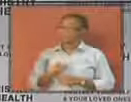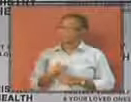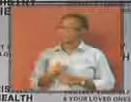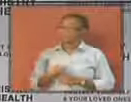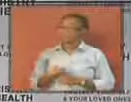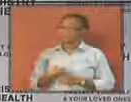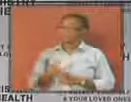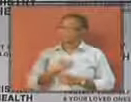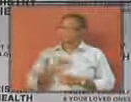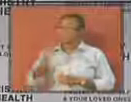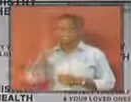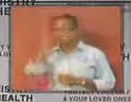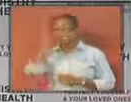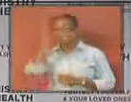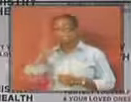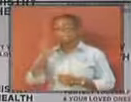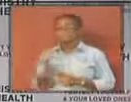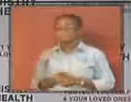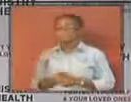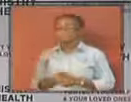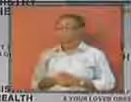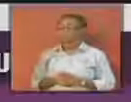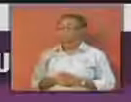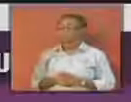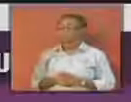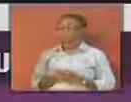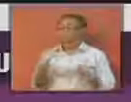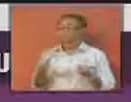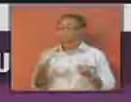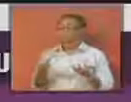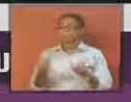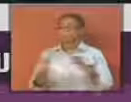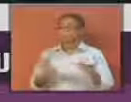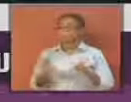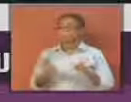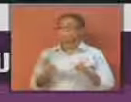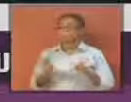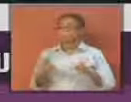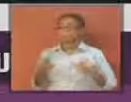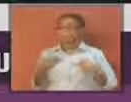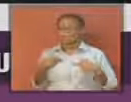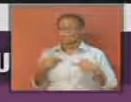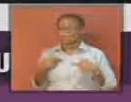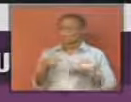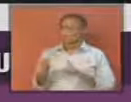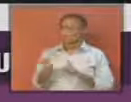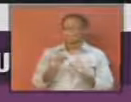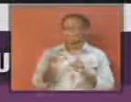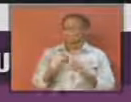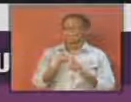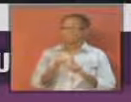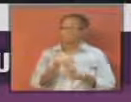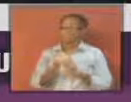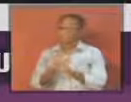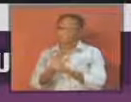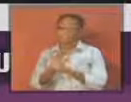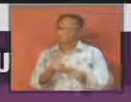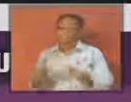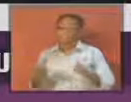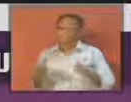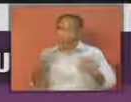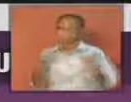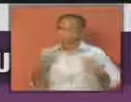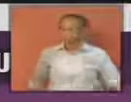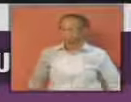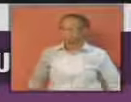of many people are asymptomatic, and we've been doing, quite a lot of vaccinations. So I'm wondering,